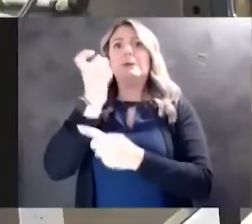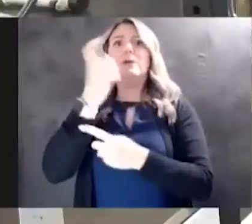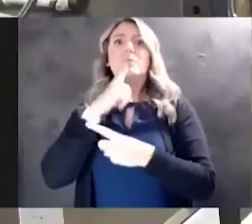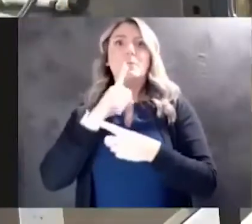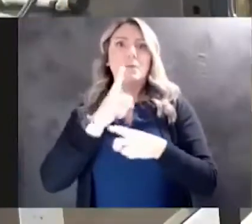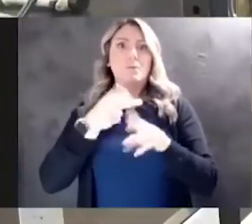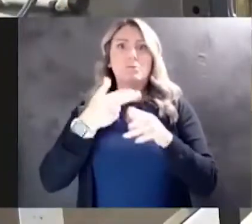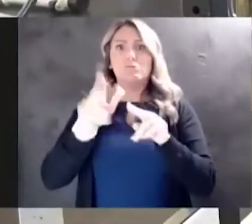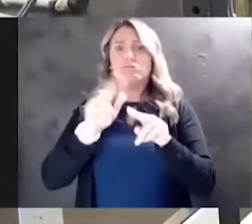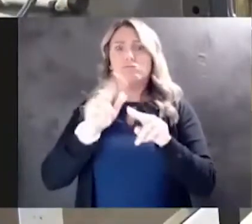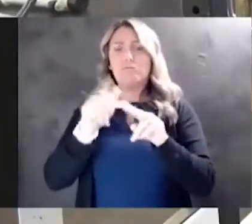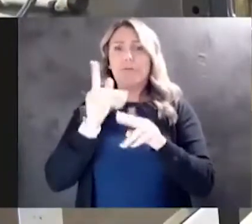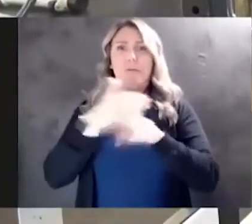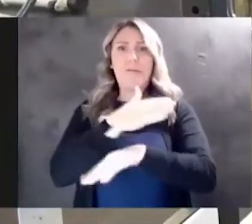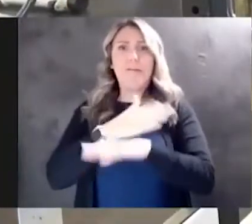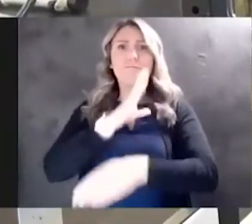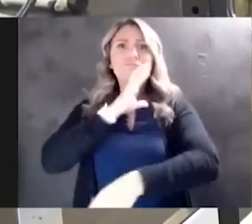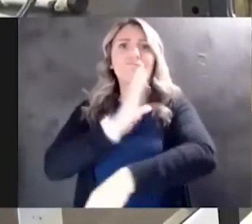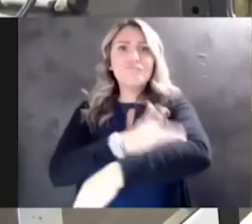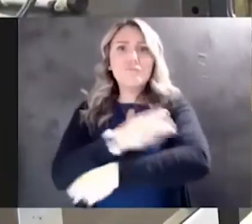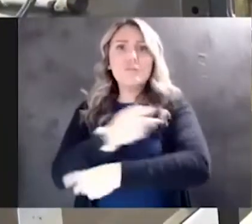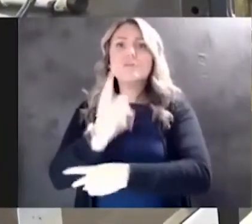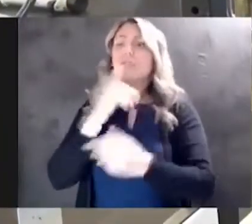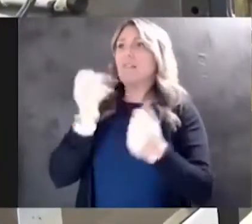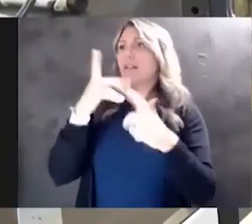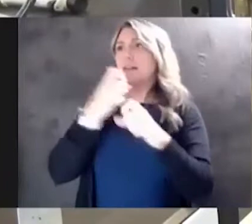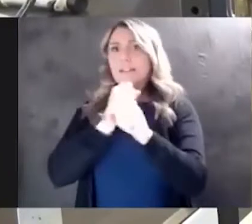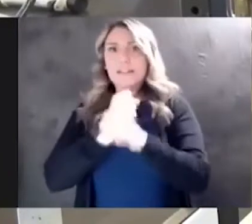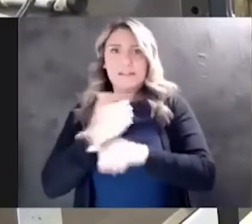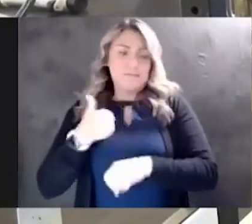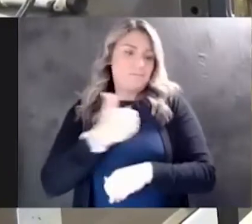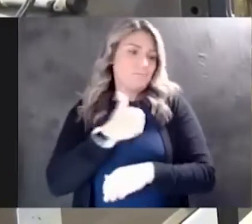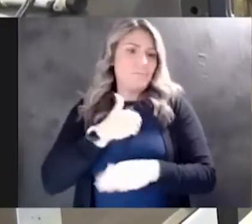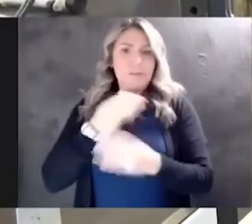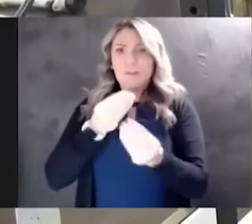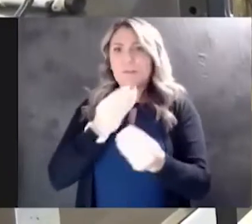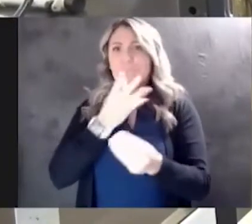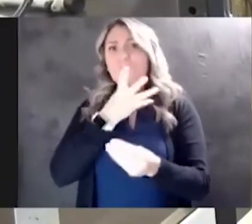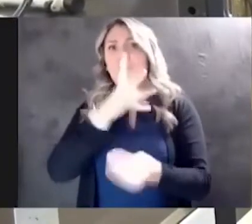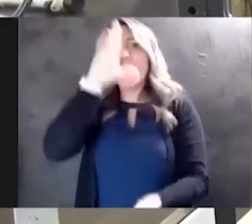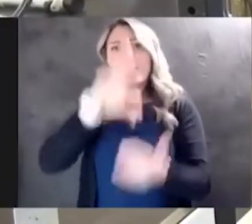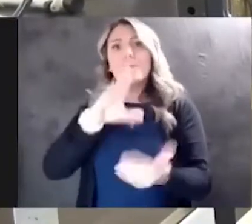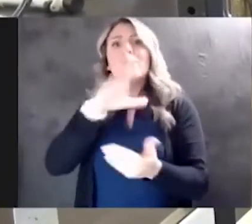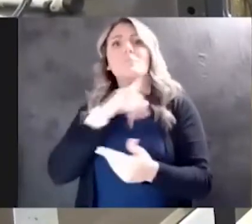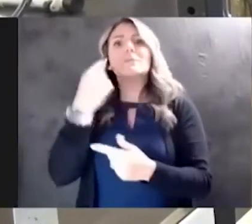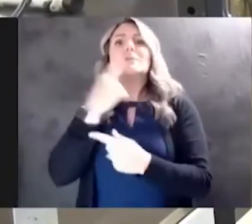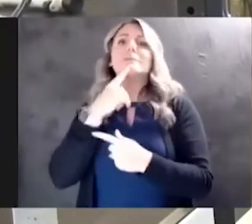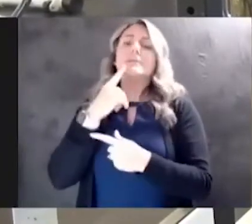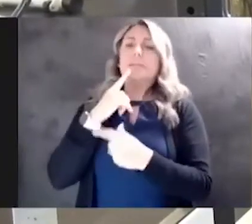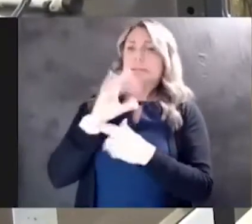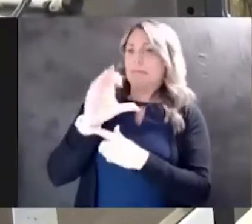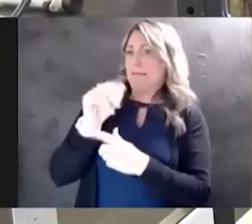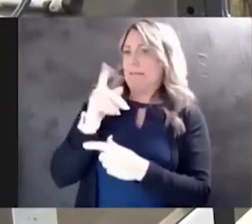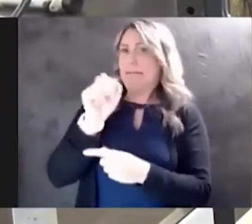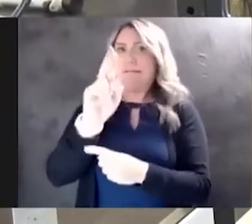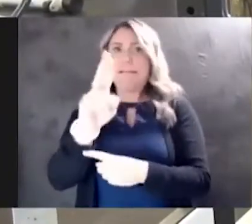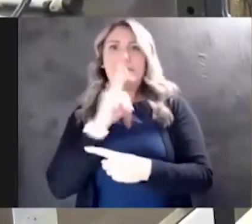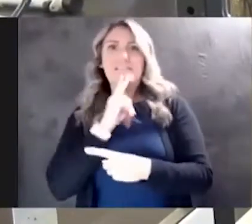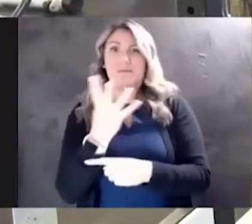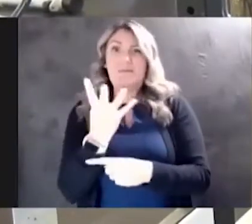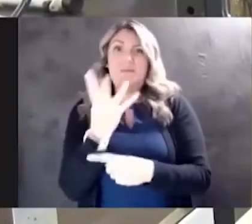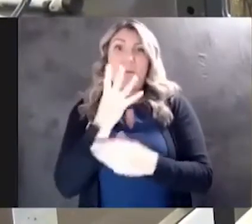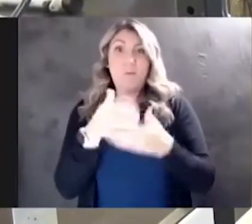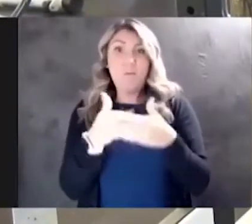A lot of statistics say is breastfeeding moms that it reduces the risk of breast cancer. It was my 4th baby, so it was a complete